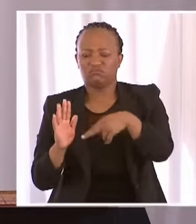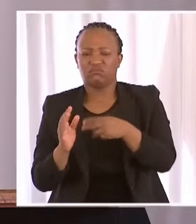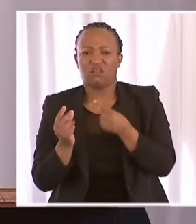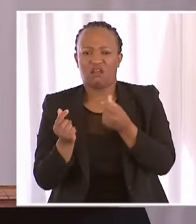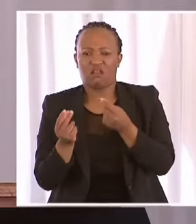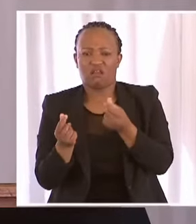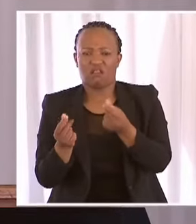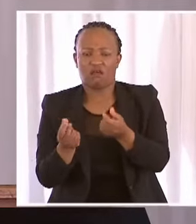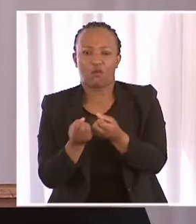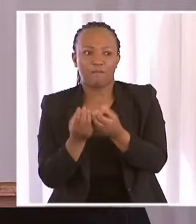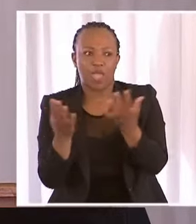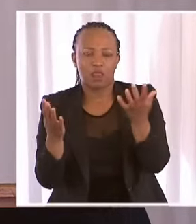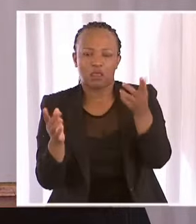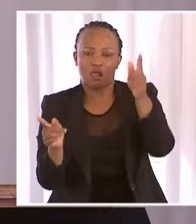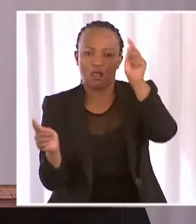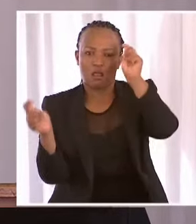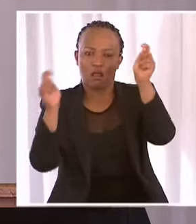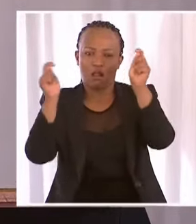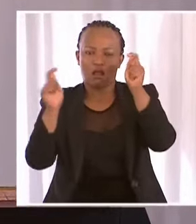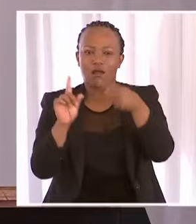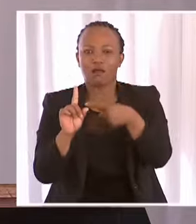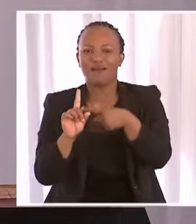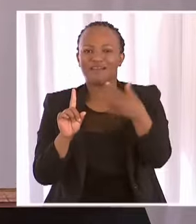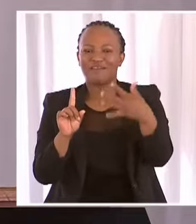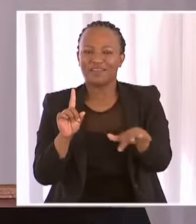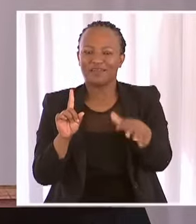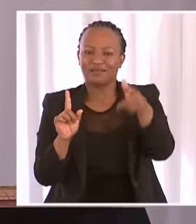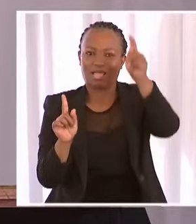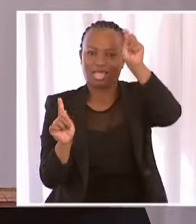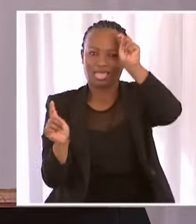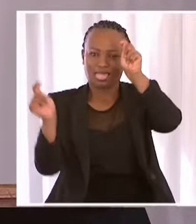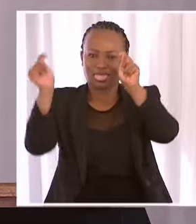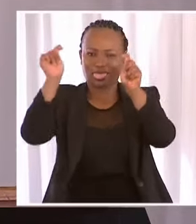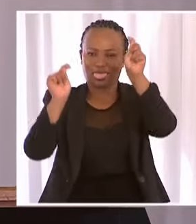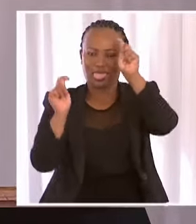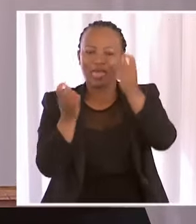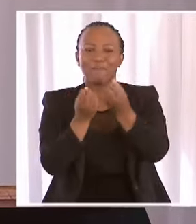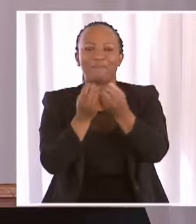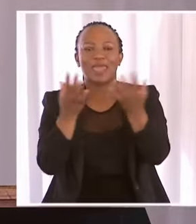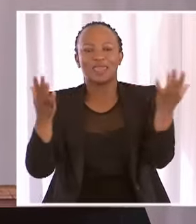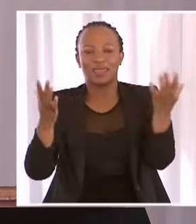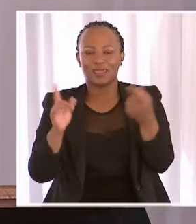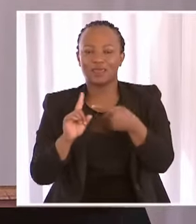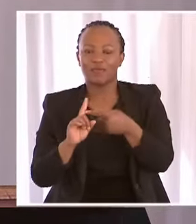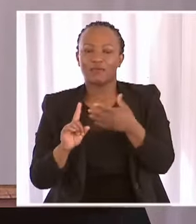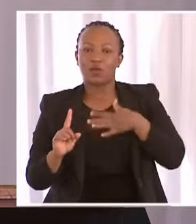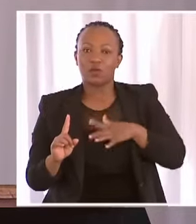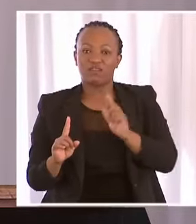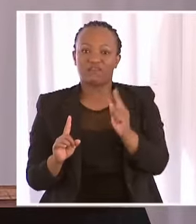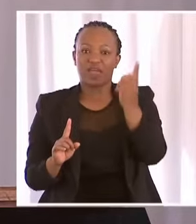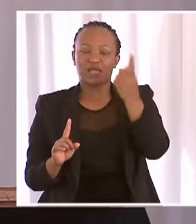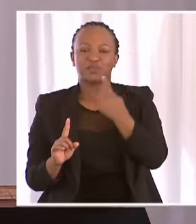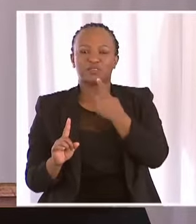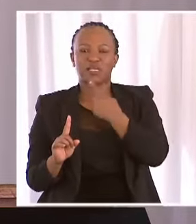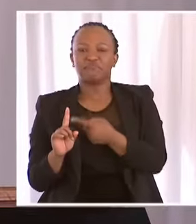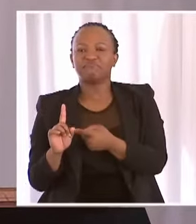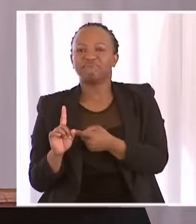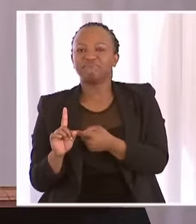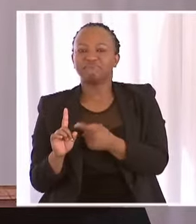many hats that Comrade Aziz wore. But let me first say, Waleli, he wasn't just